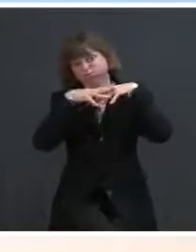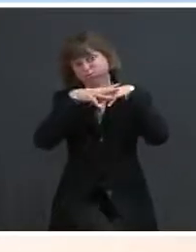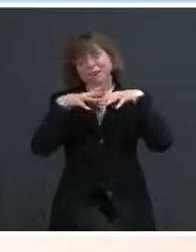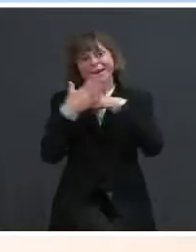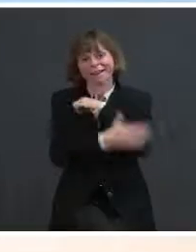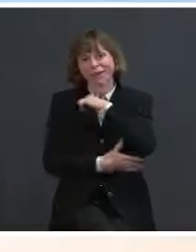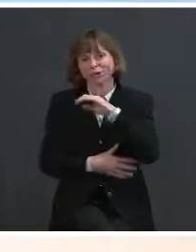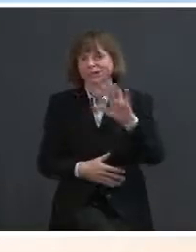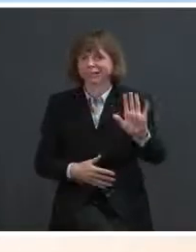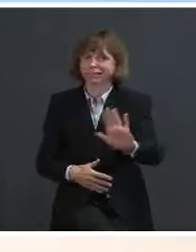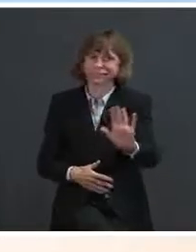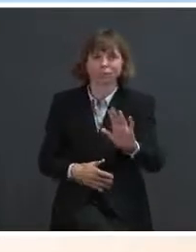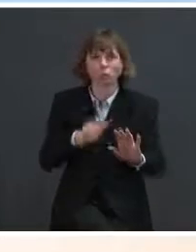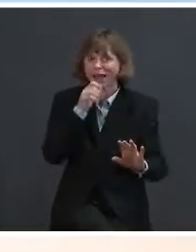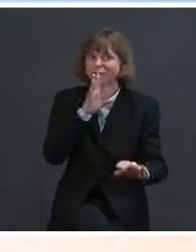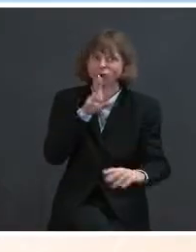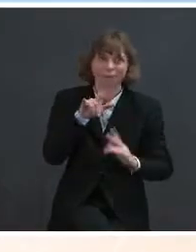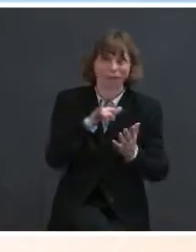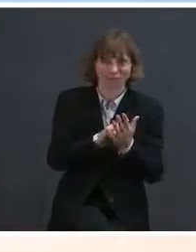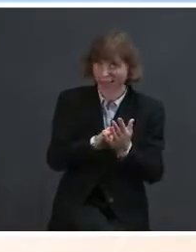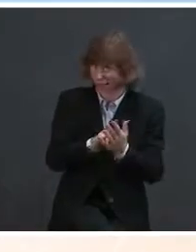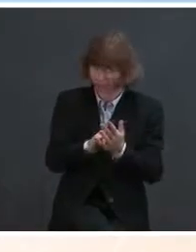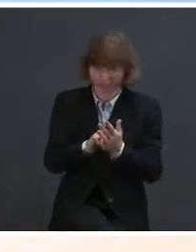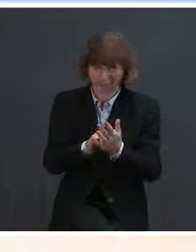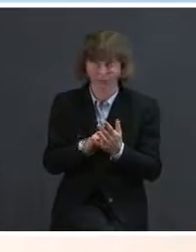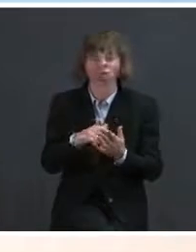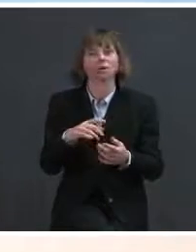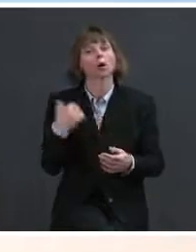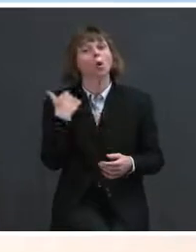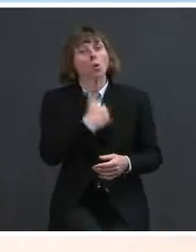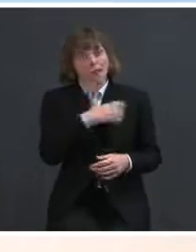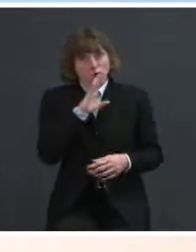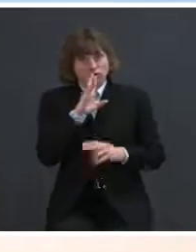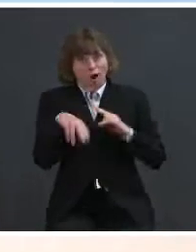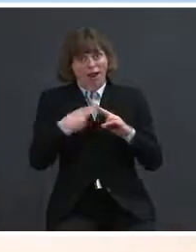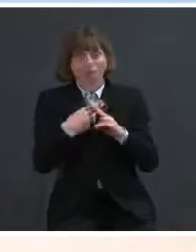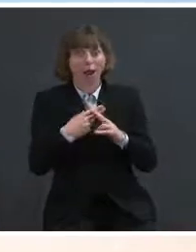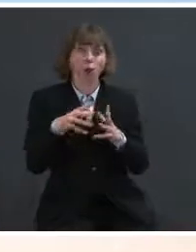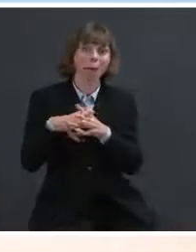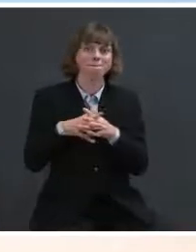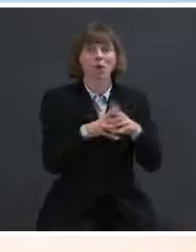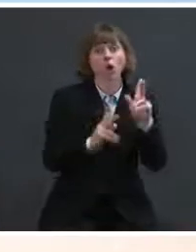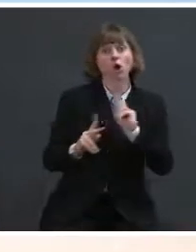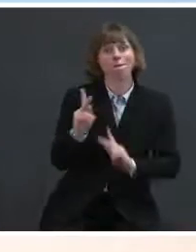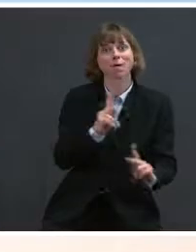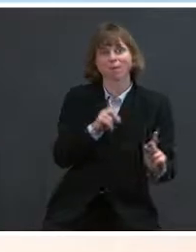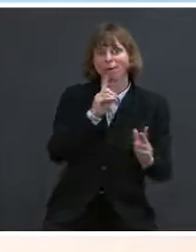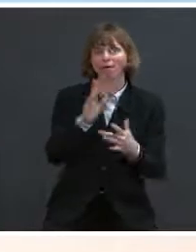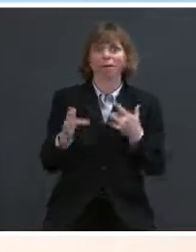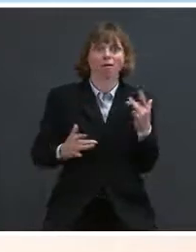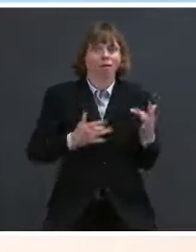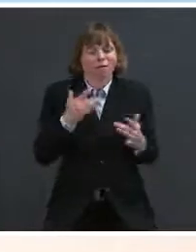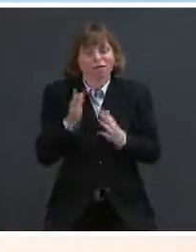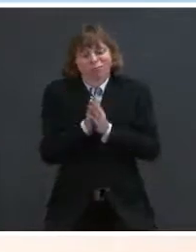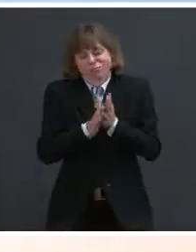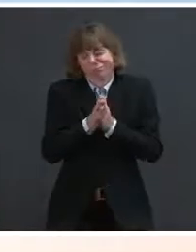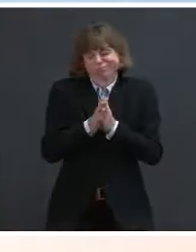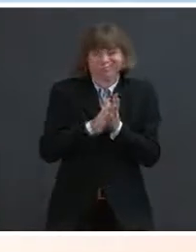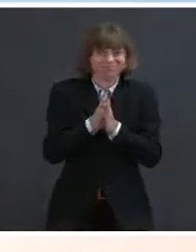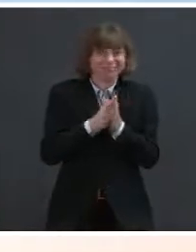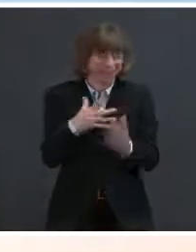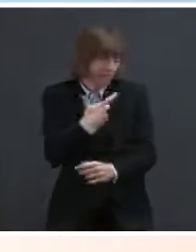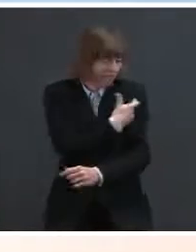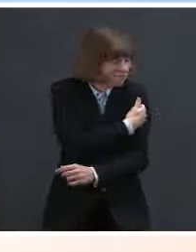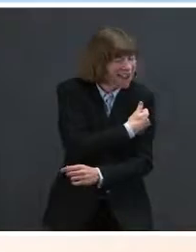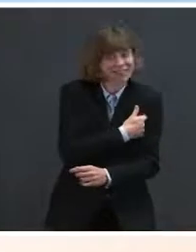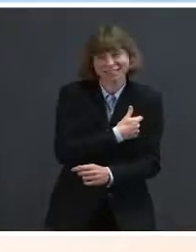We're talking about the American people being motivated and excited by the fact that if they get vaccinated, if